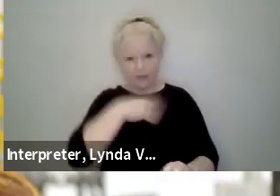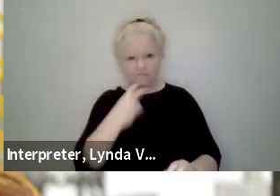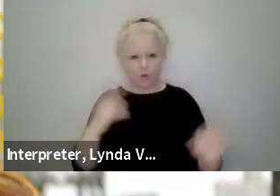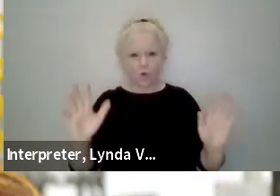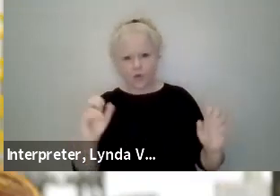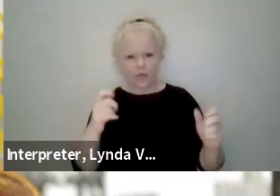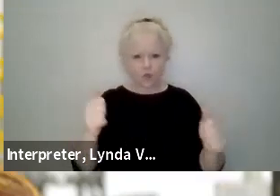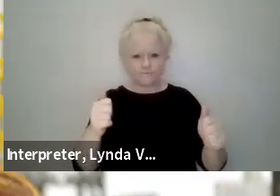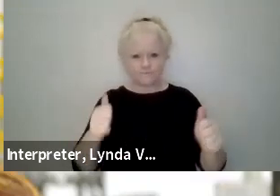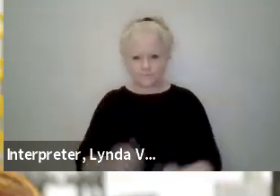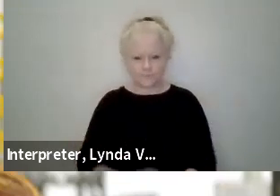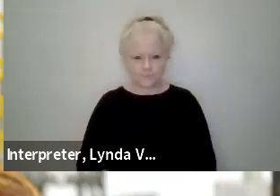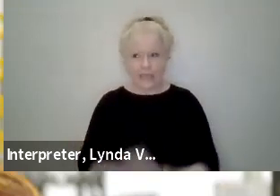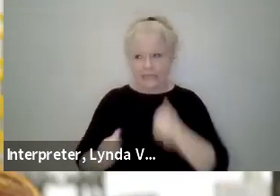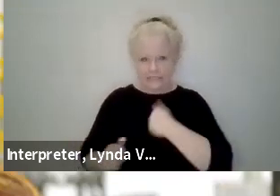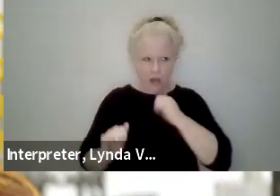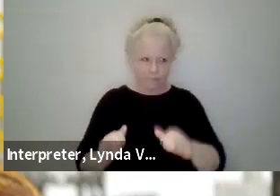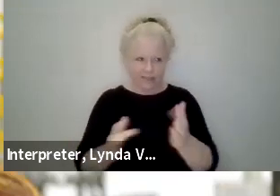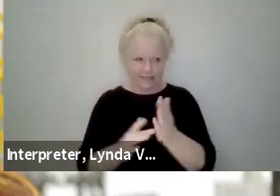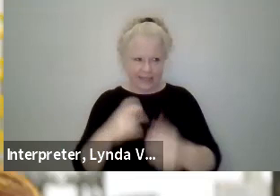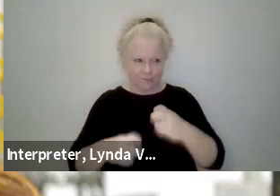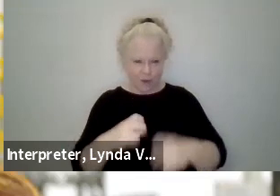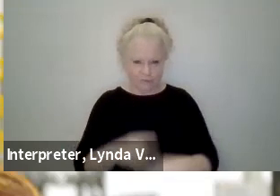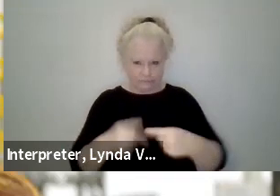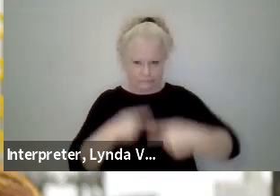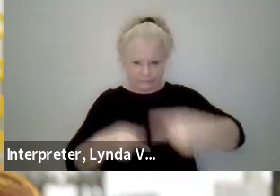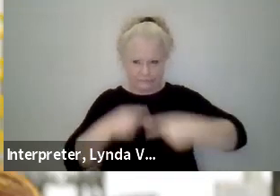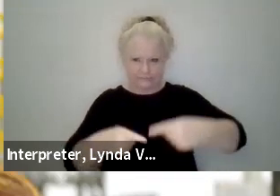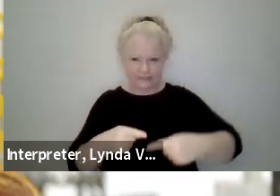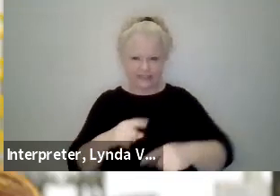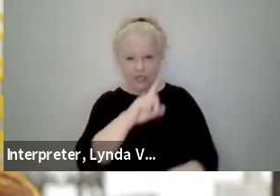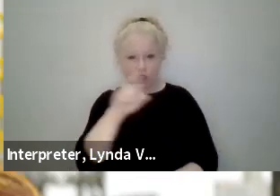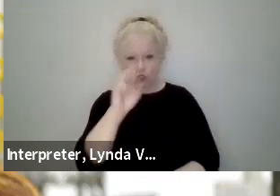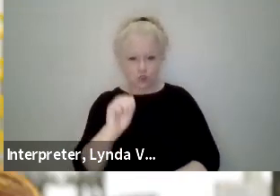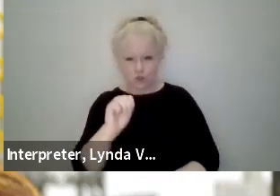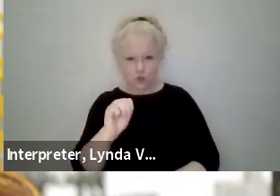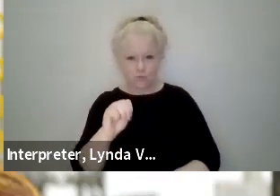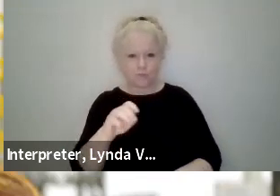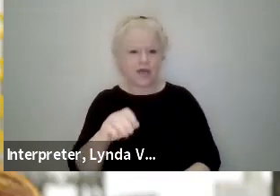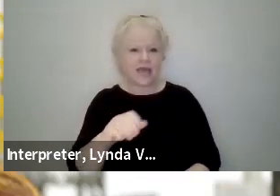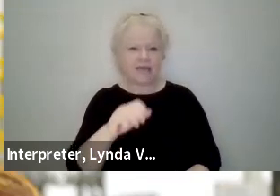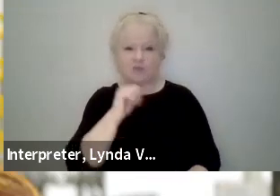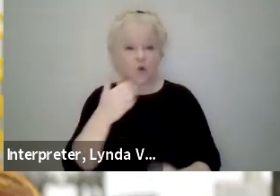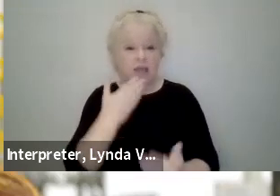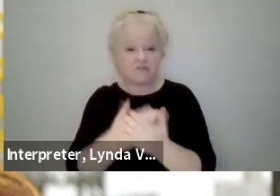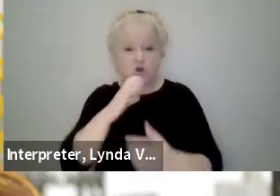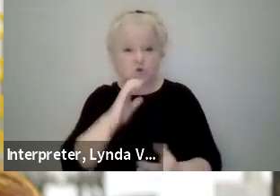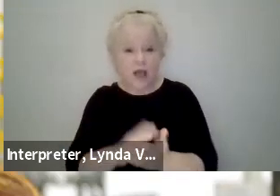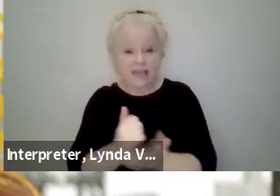Nate. Sorry about all the technical difficulty. That's the other joys of Zoom. If you don't have a good Wi-Fi, you're in trouble.